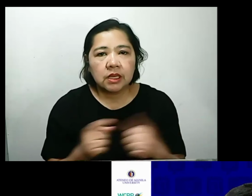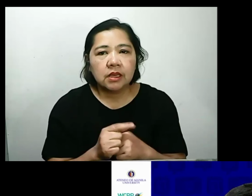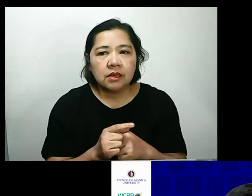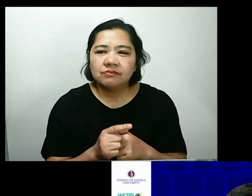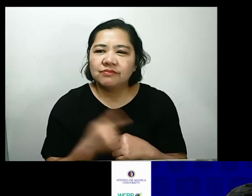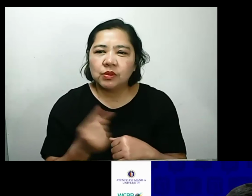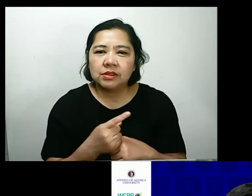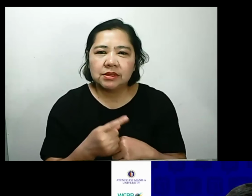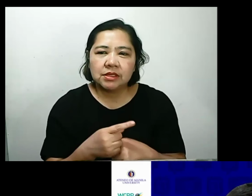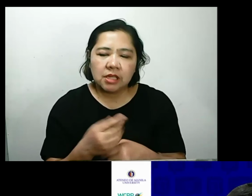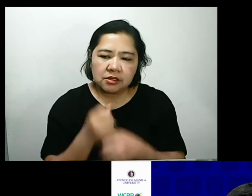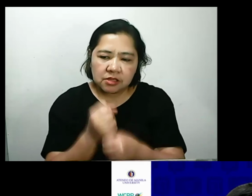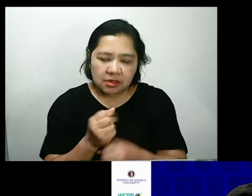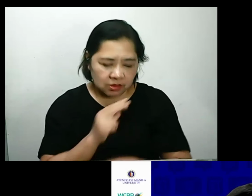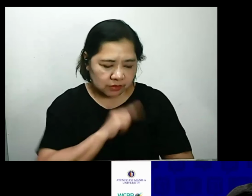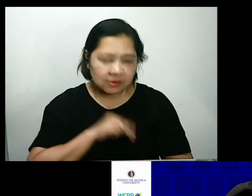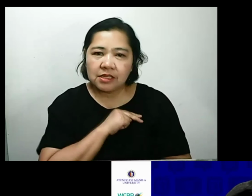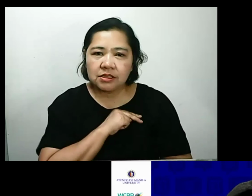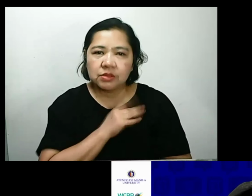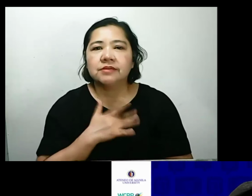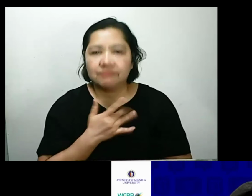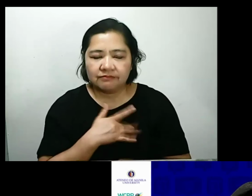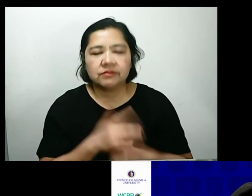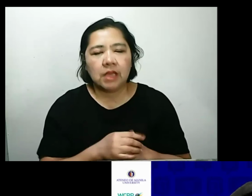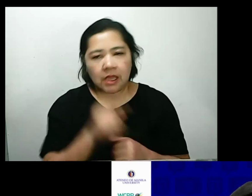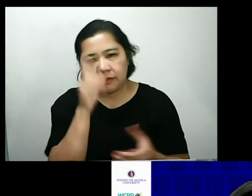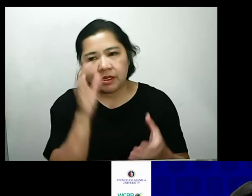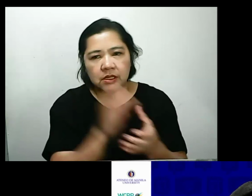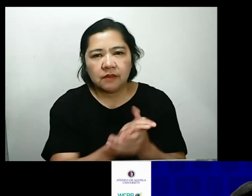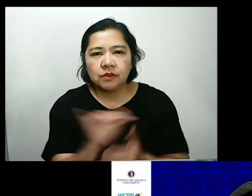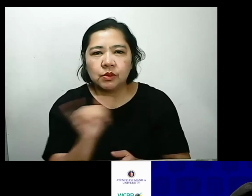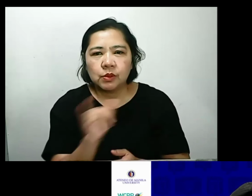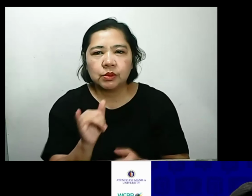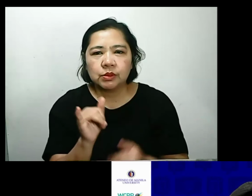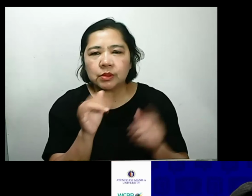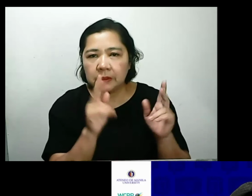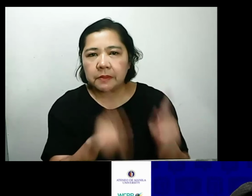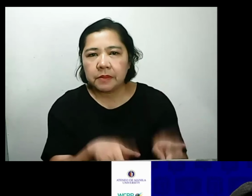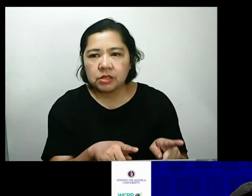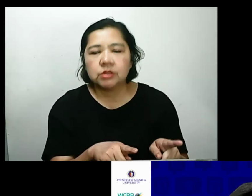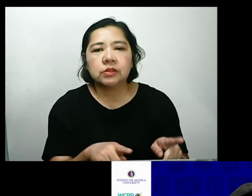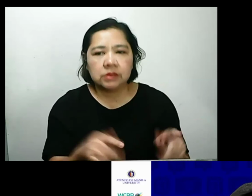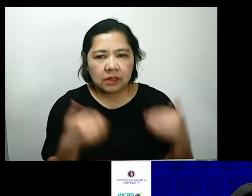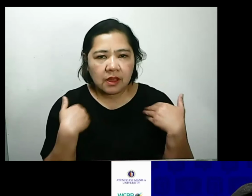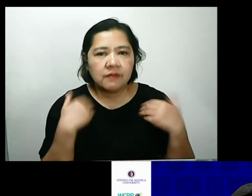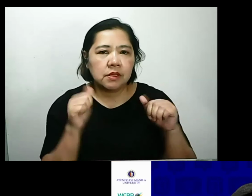and believe that you're also a human being. So you can also believe in your capacity to judge the stories that